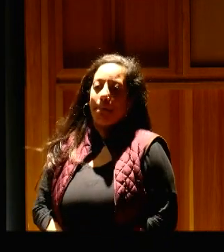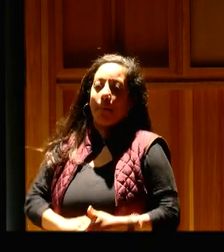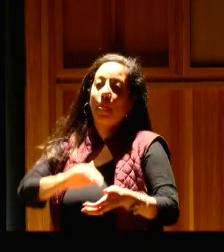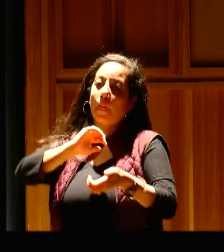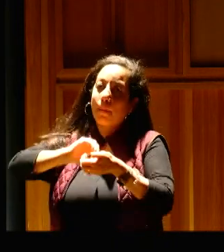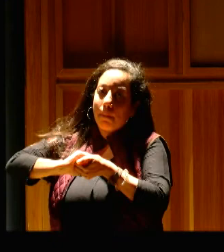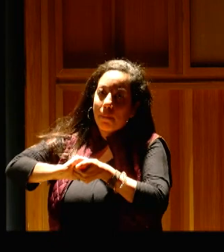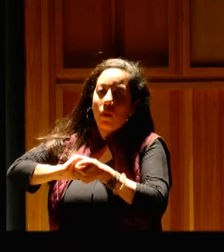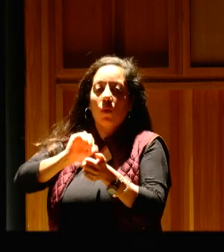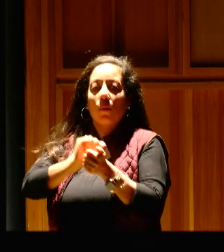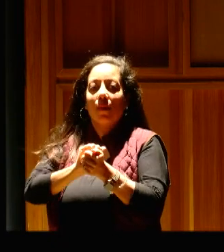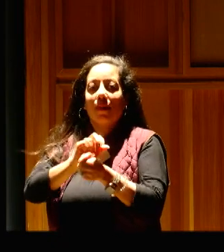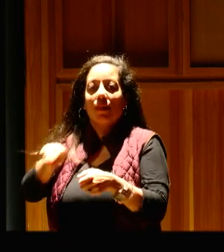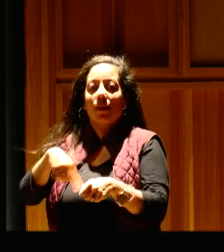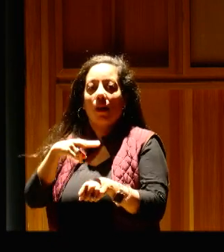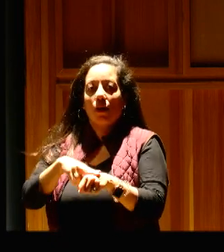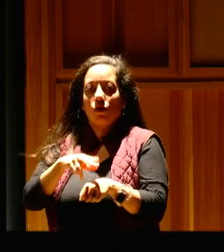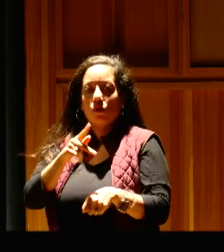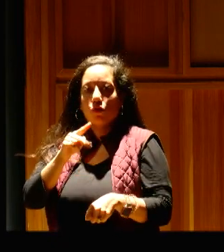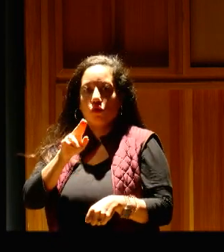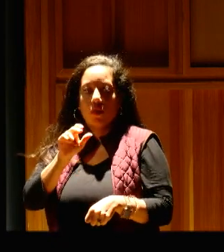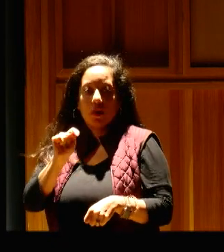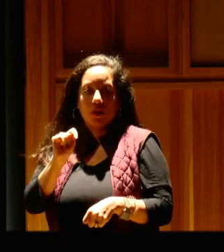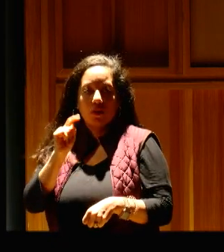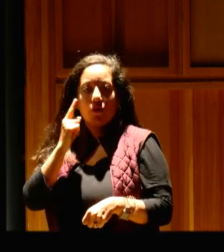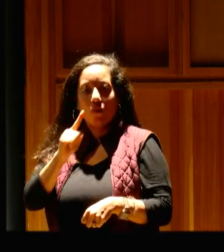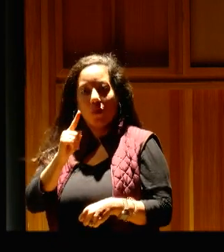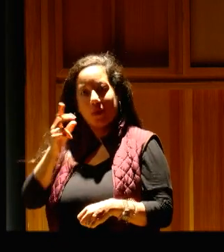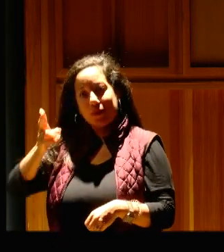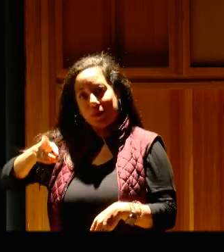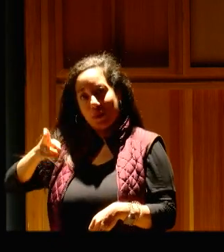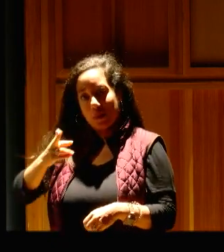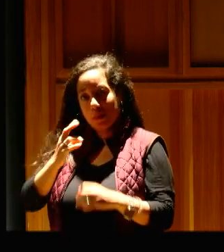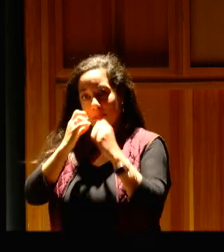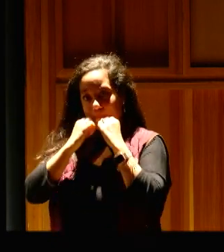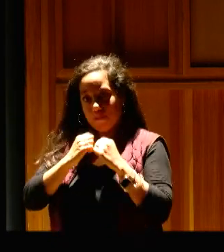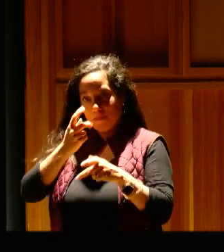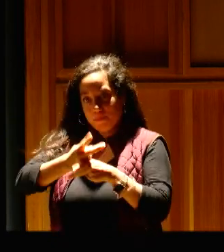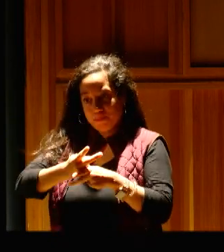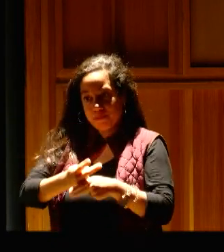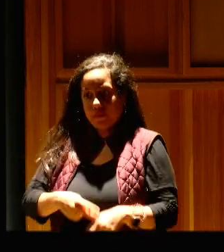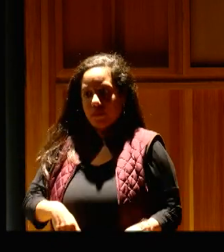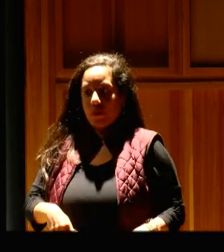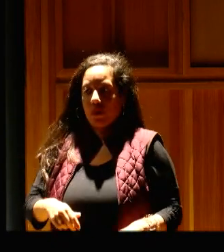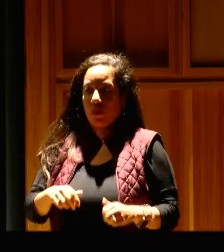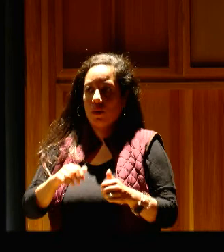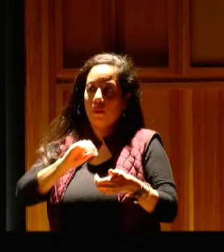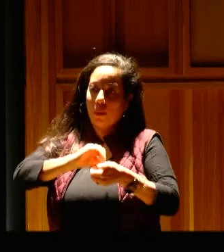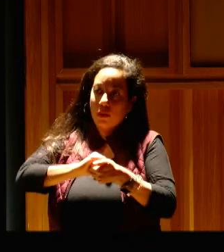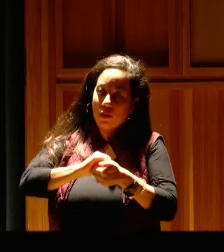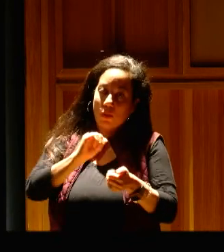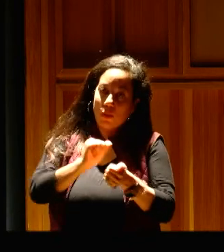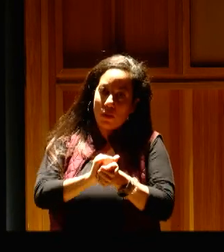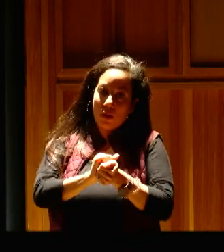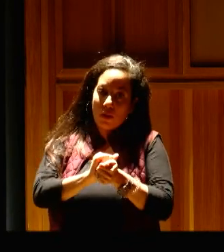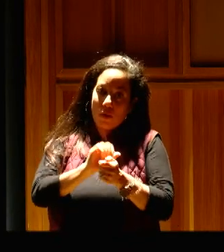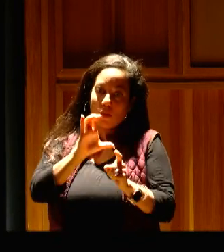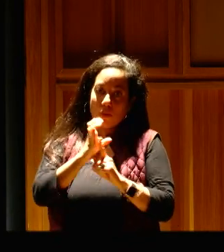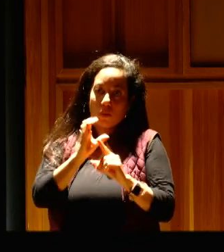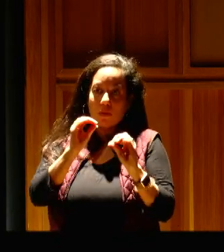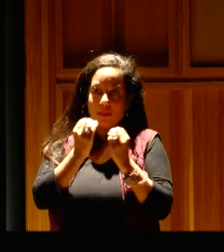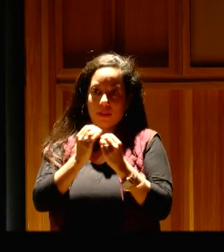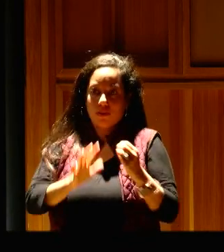partnership with the National Trust for Historic Preservation and with partnerships with cultural organizations across the